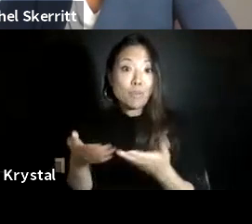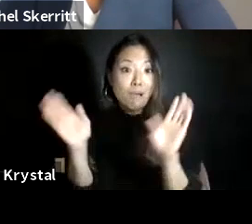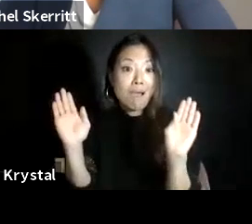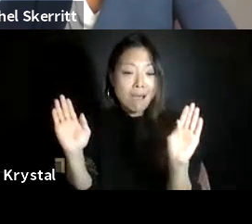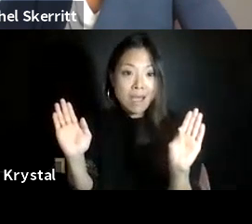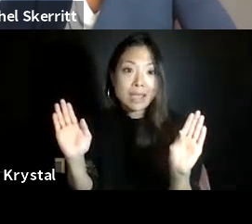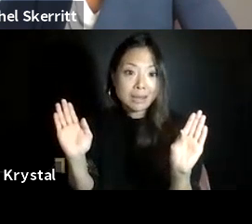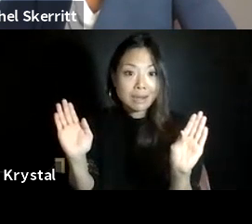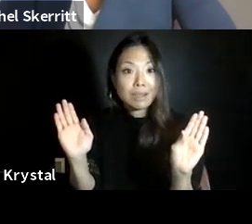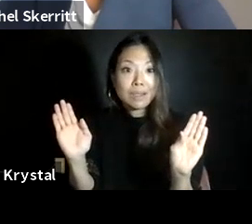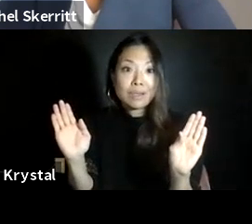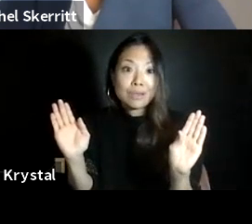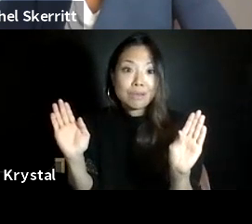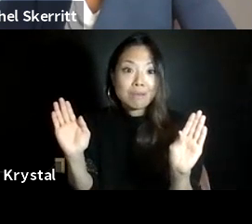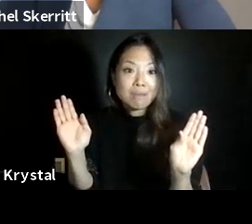puts at